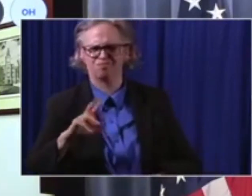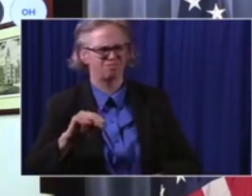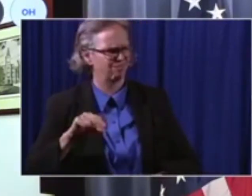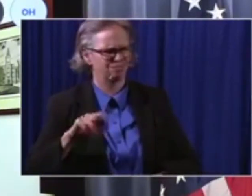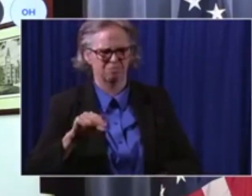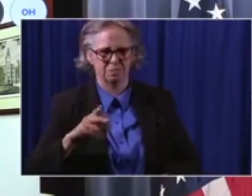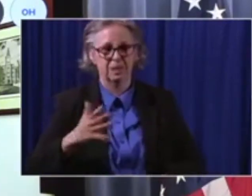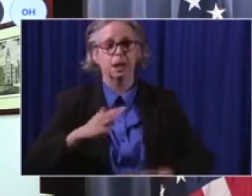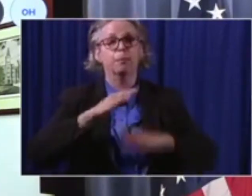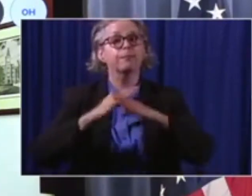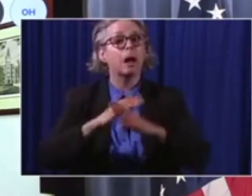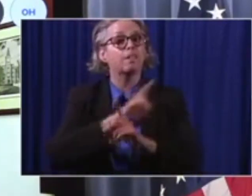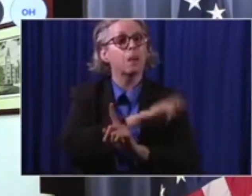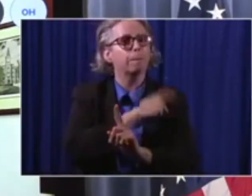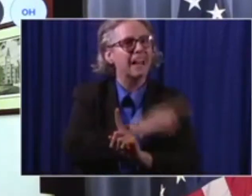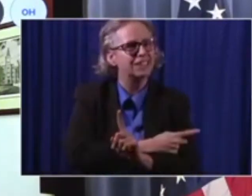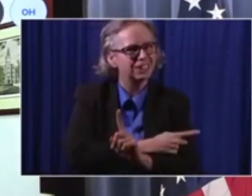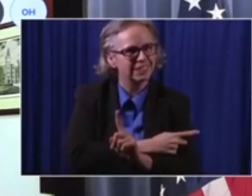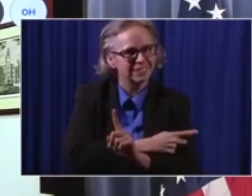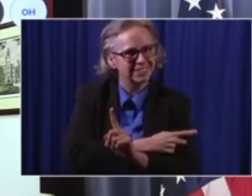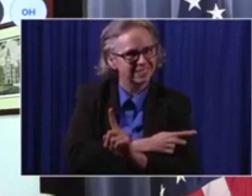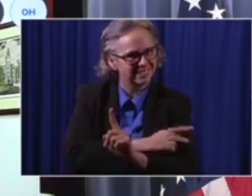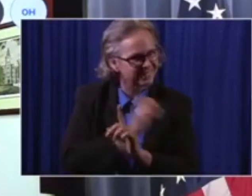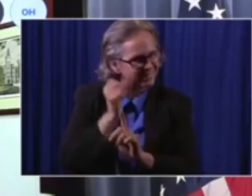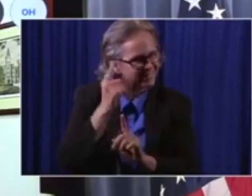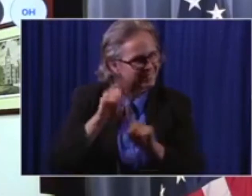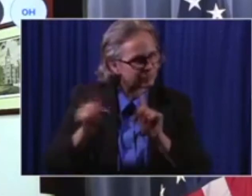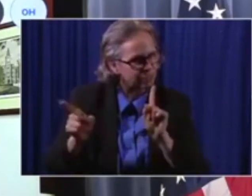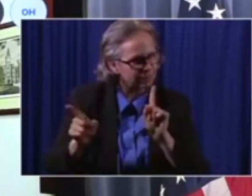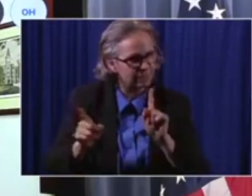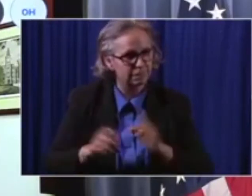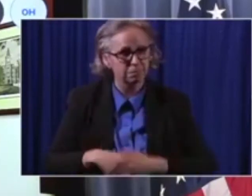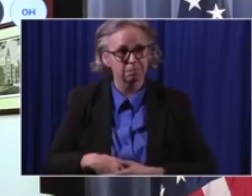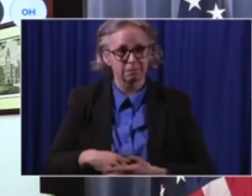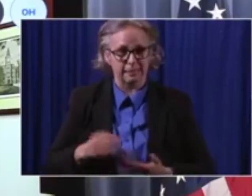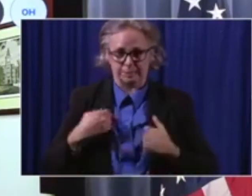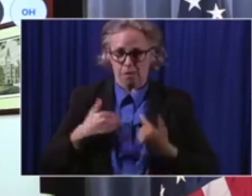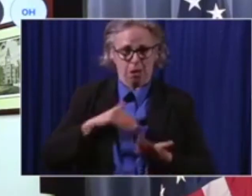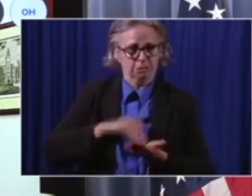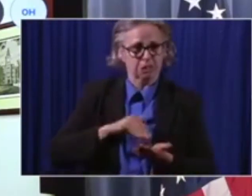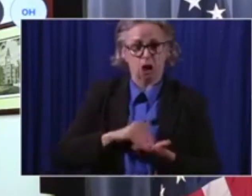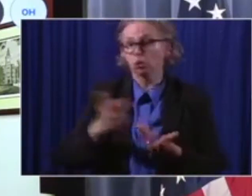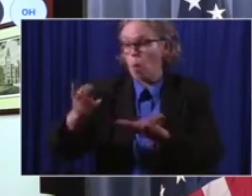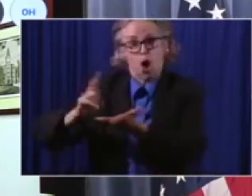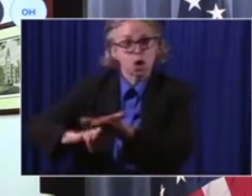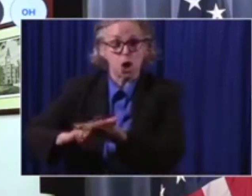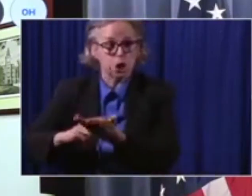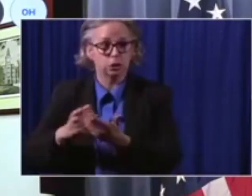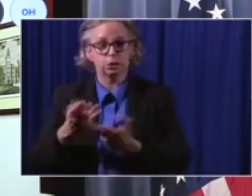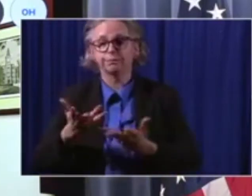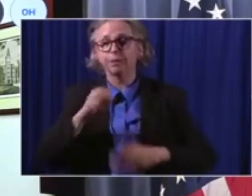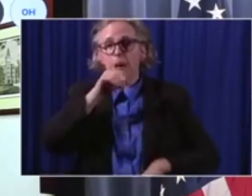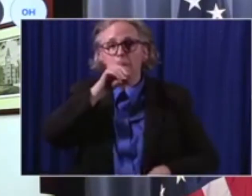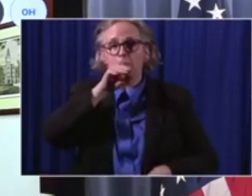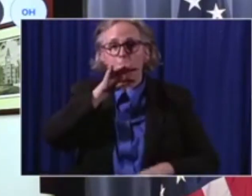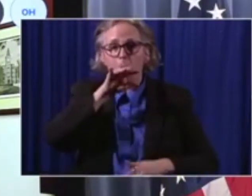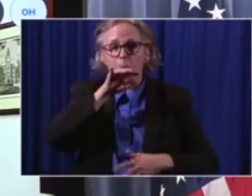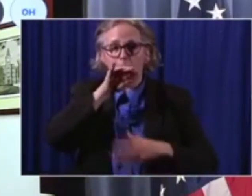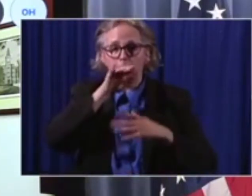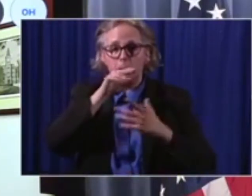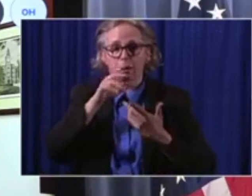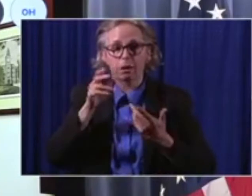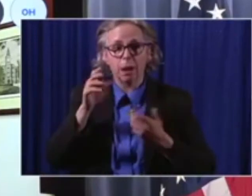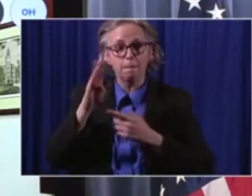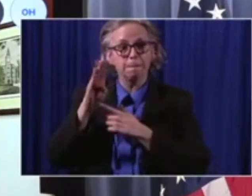know that when the surgeon breathes or the anesthesiologist breathes or the nurse breathes, they're breathing out bacteria that can cause a